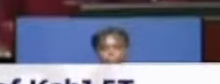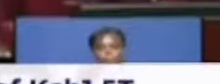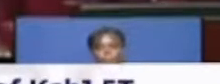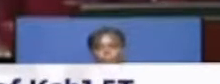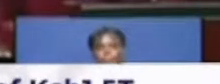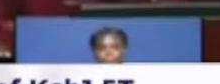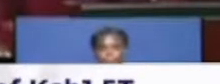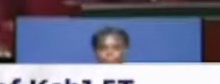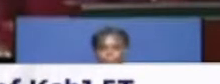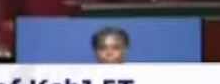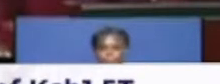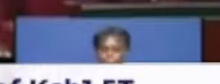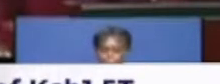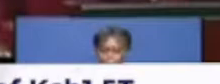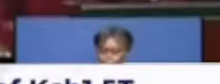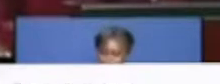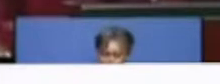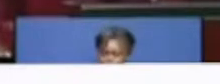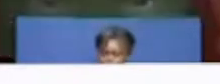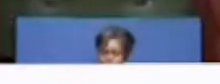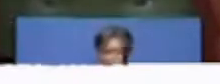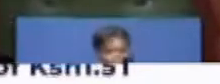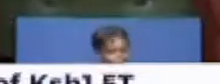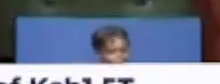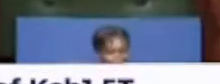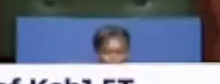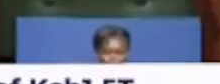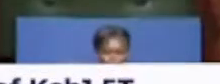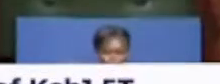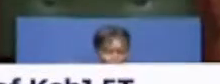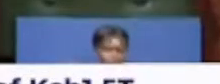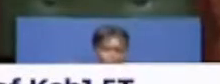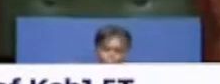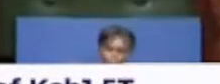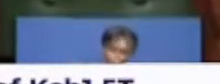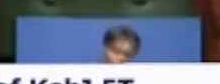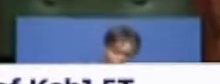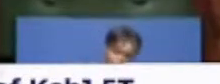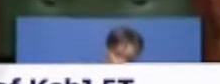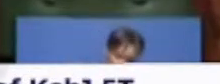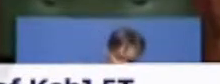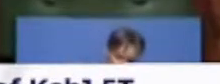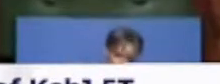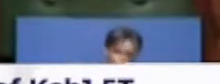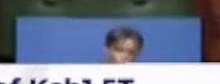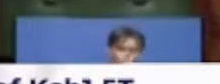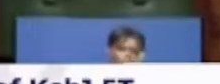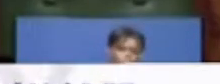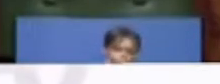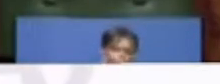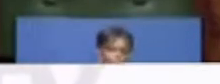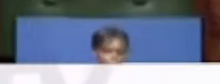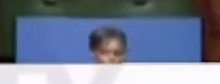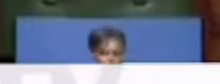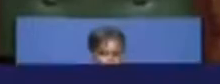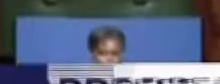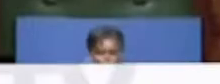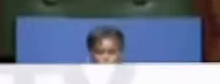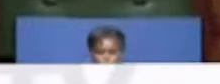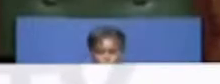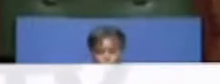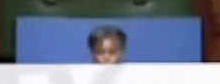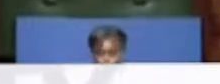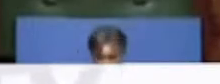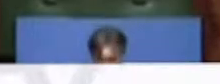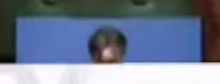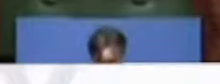They exercised this power directly through the IEBC petition for constitutional change.